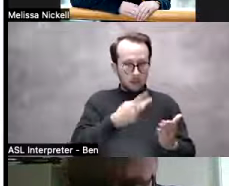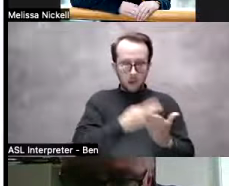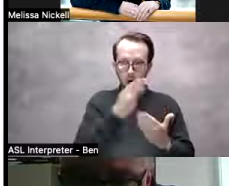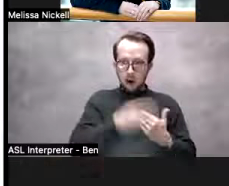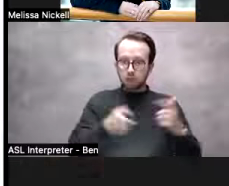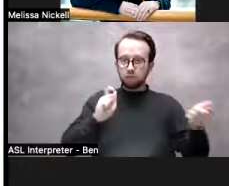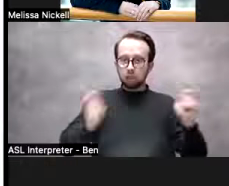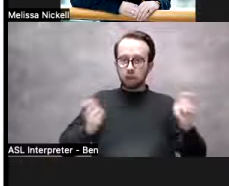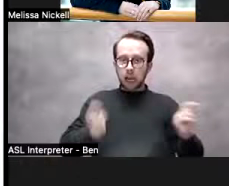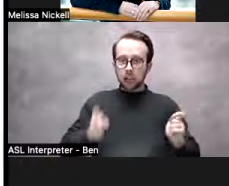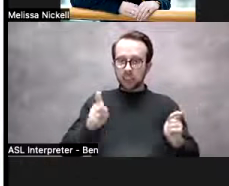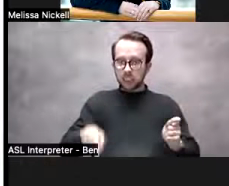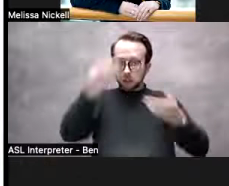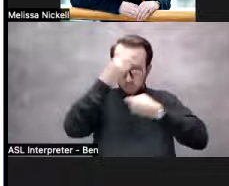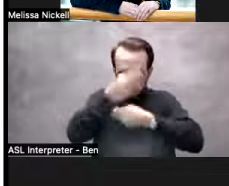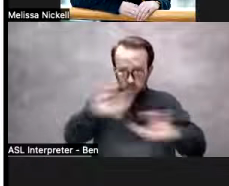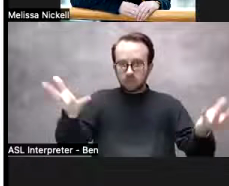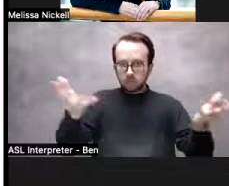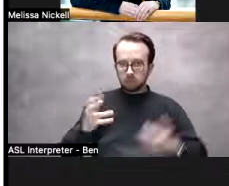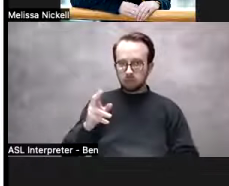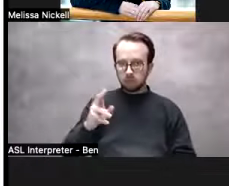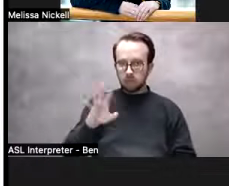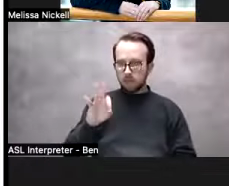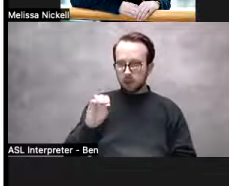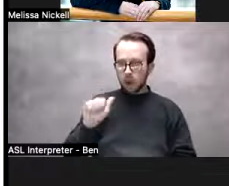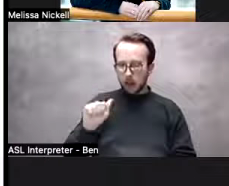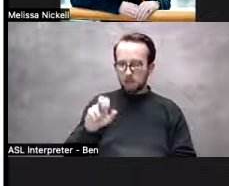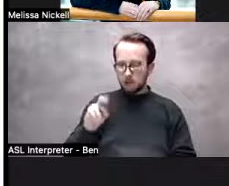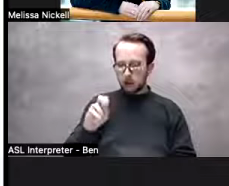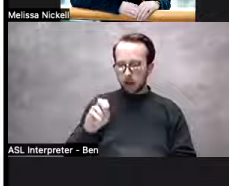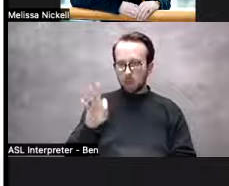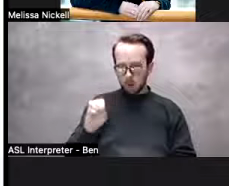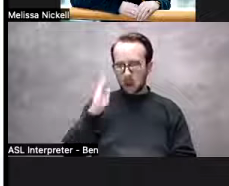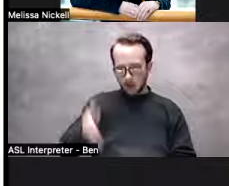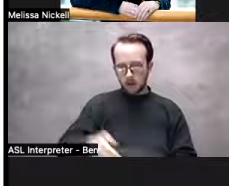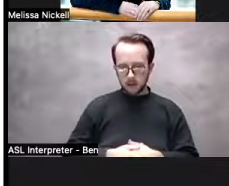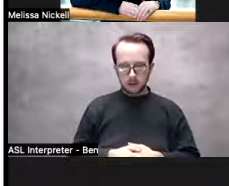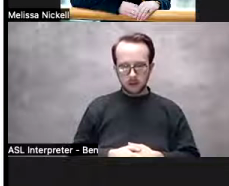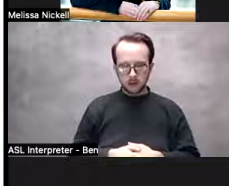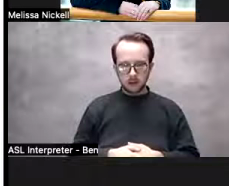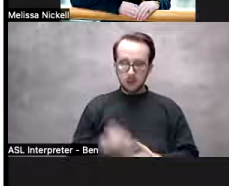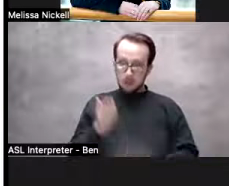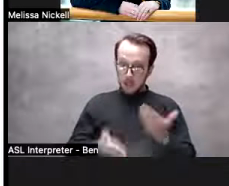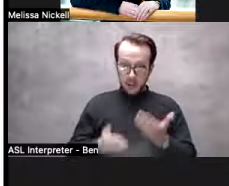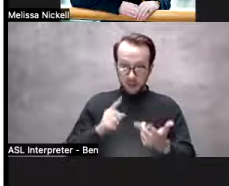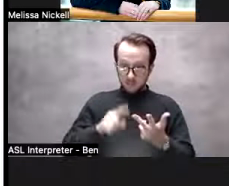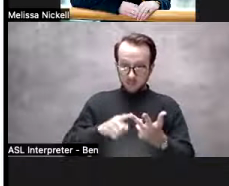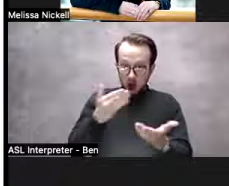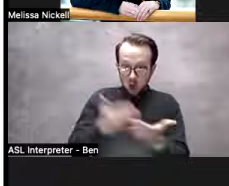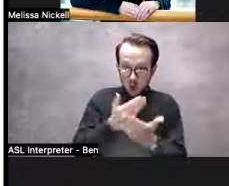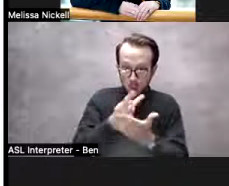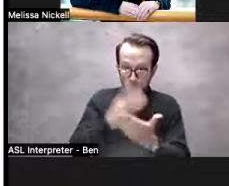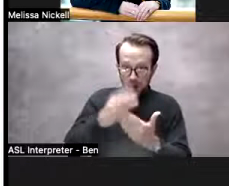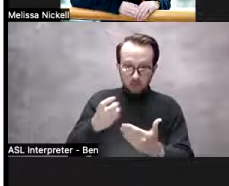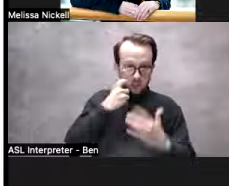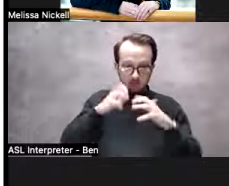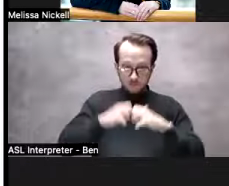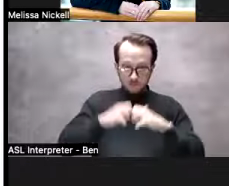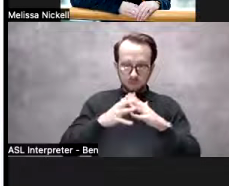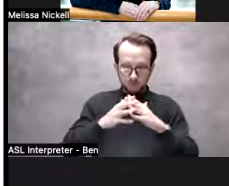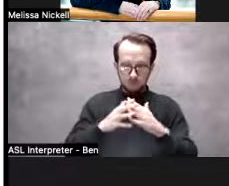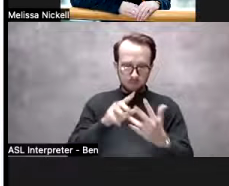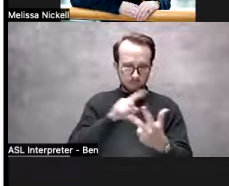people to know about. And finally, they might talk about something that's new. And program announcements come in different